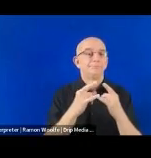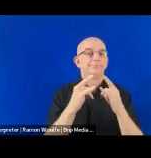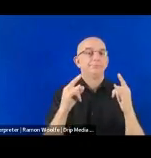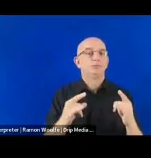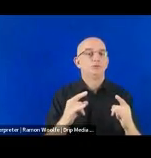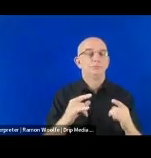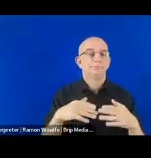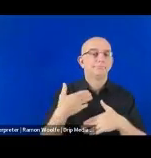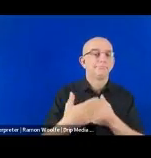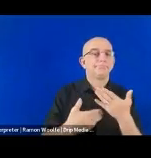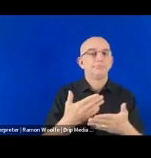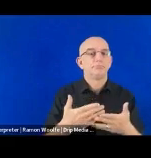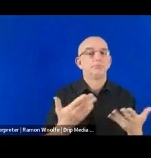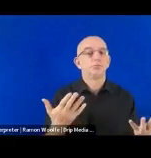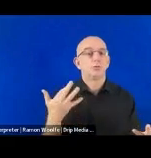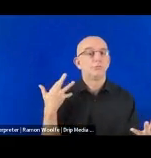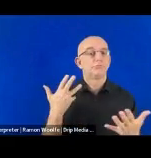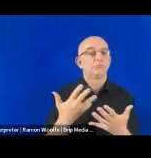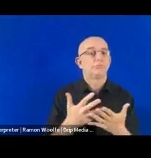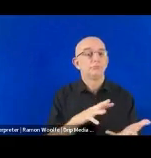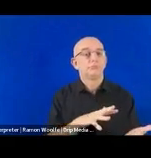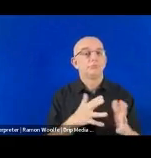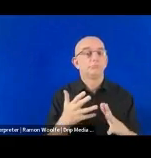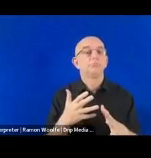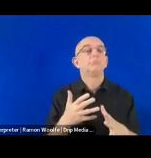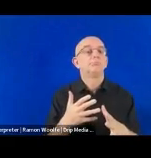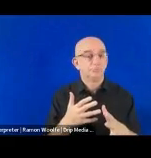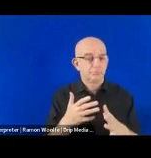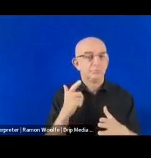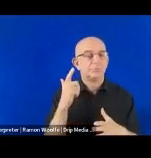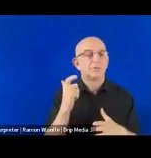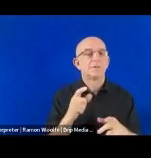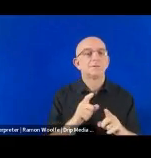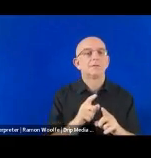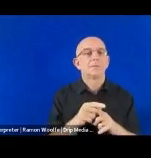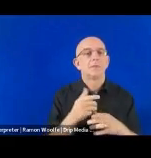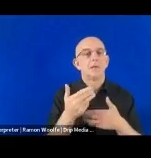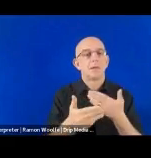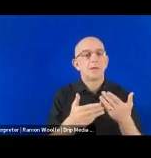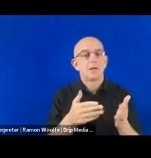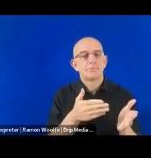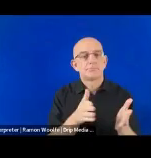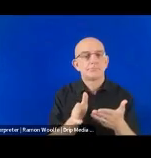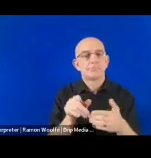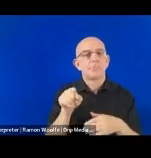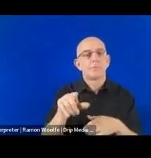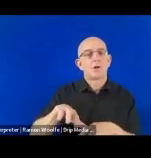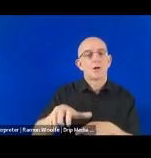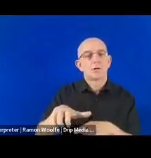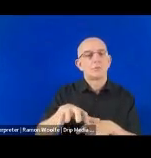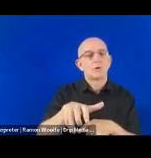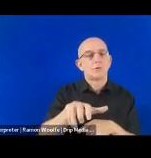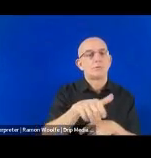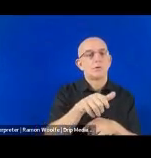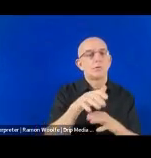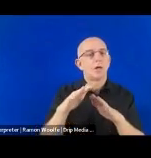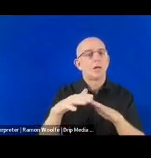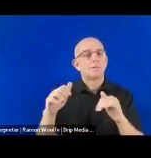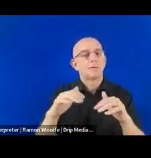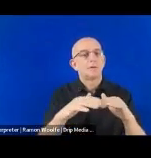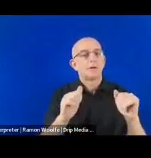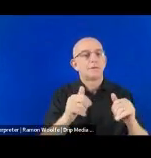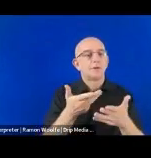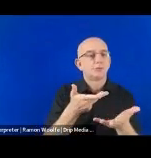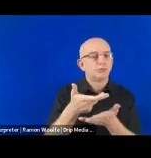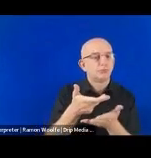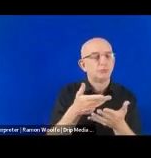so we've done 3 national trainings in Zambia, Malawi, and Kenya that are